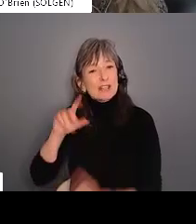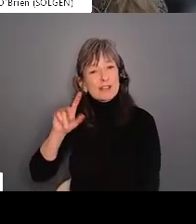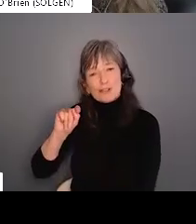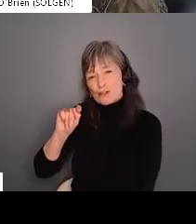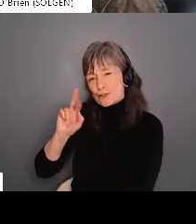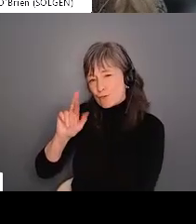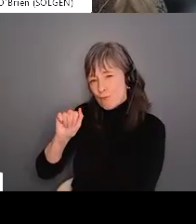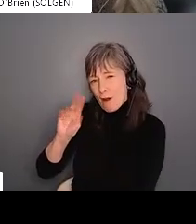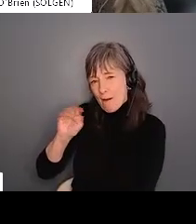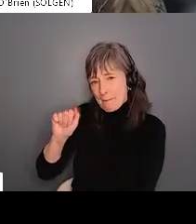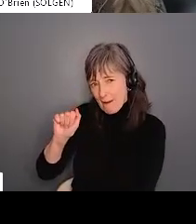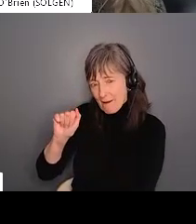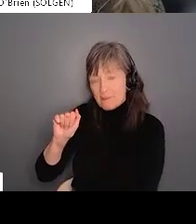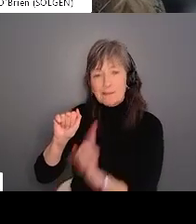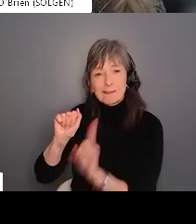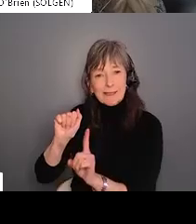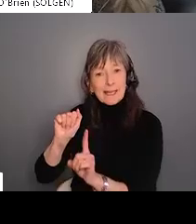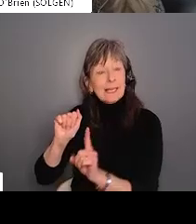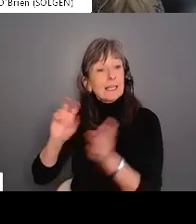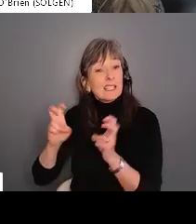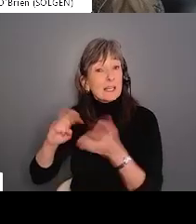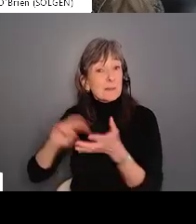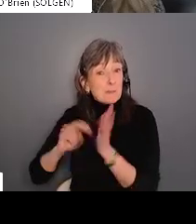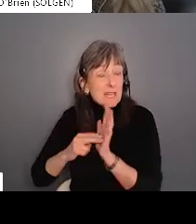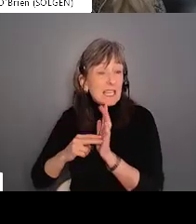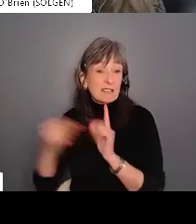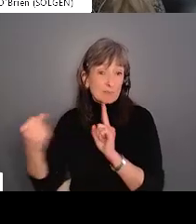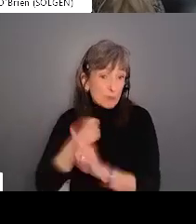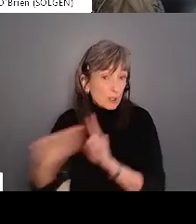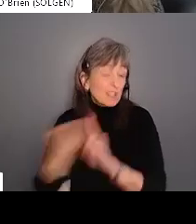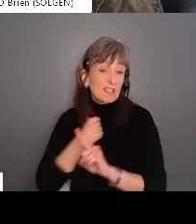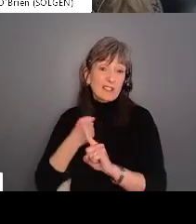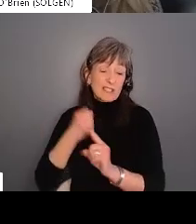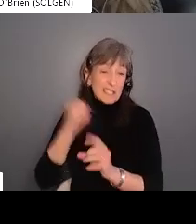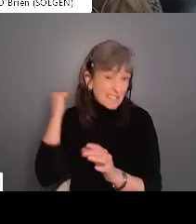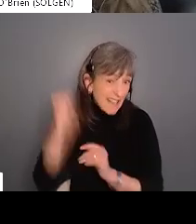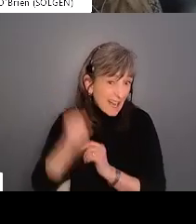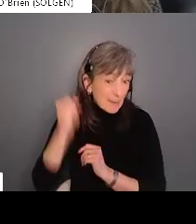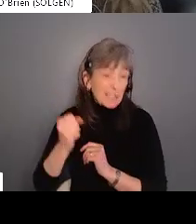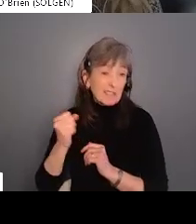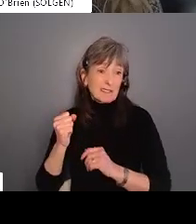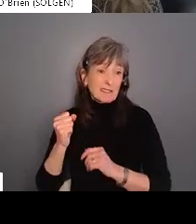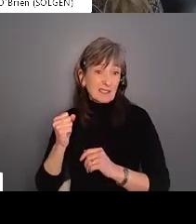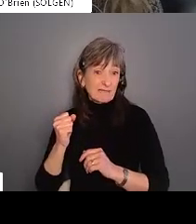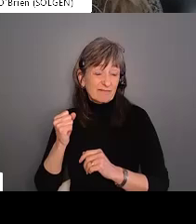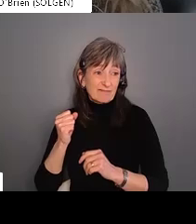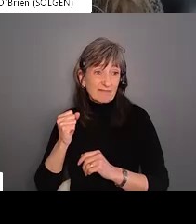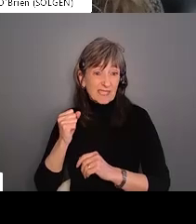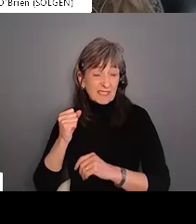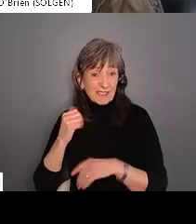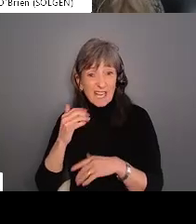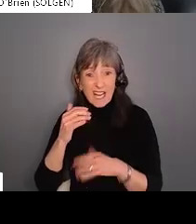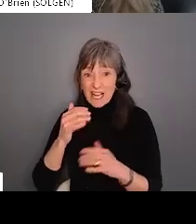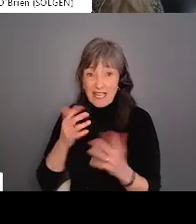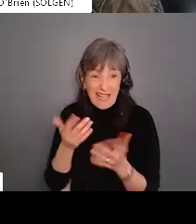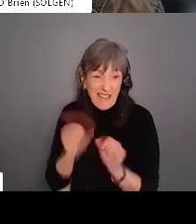that cuts, stabs, beatings, assault, and that's the majority of the cases that we see. But